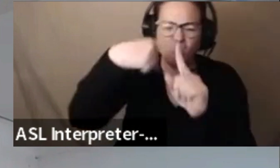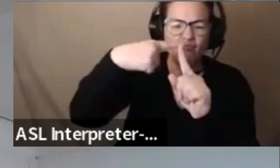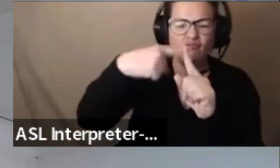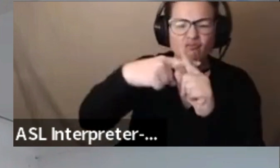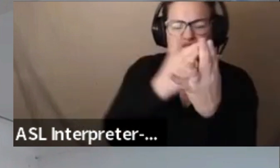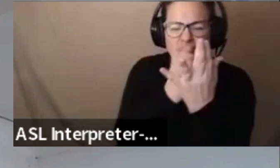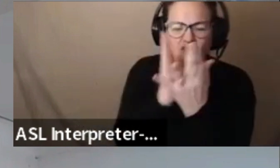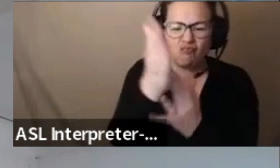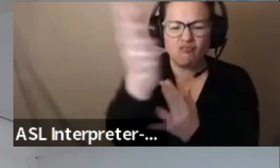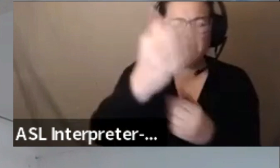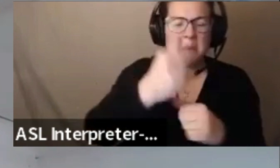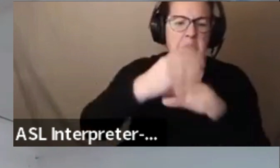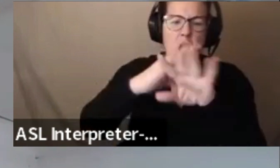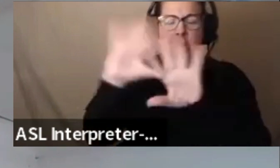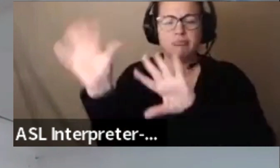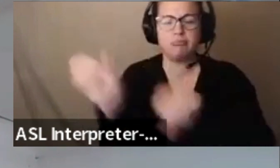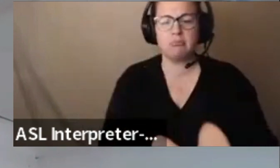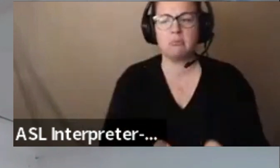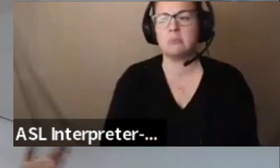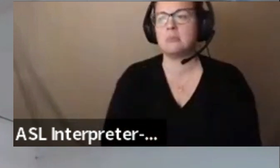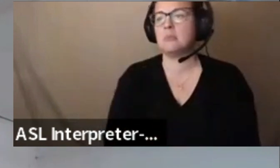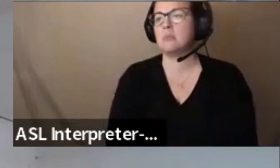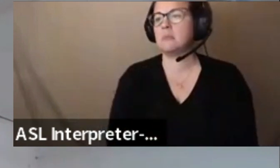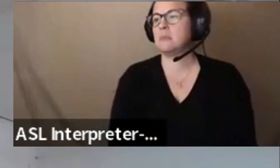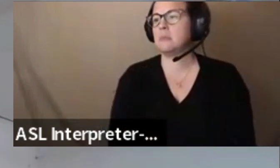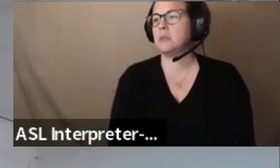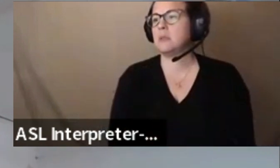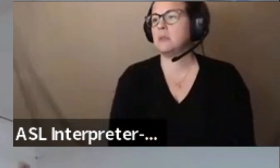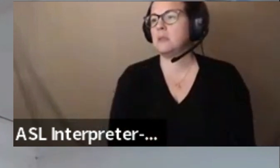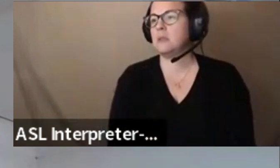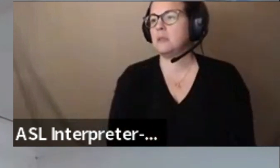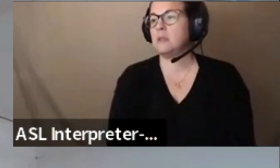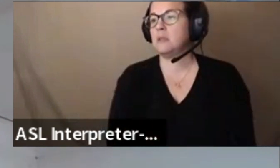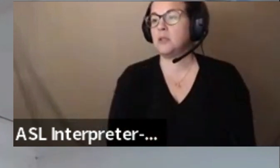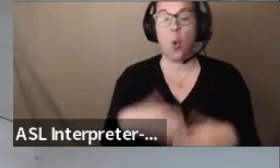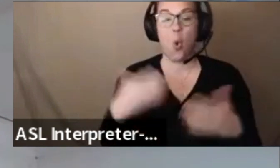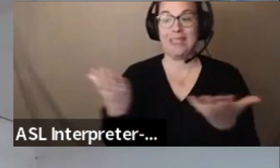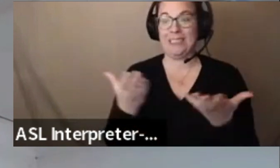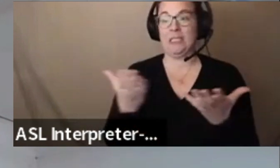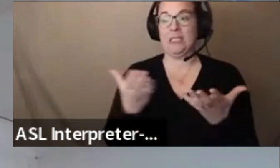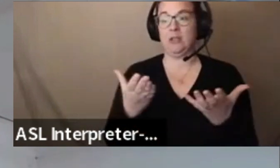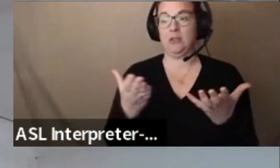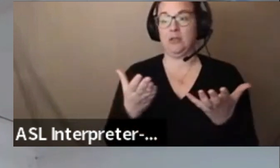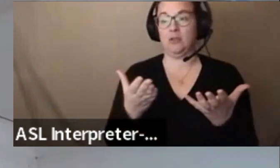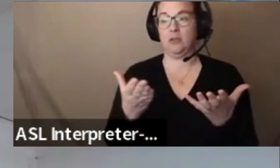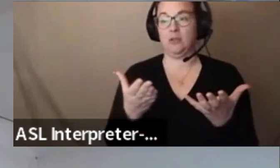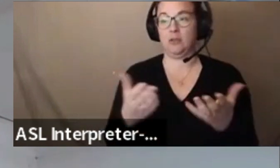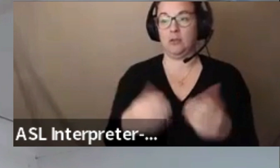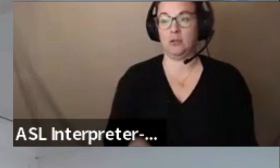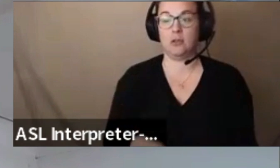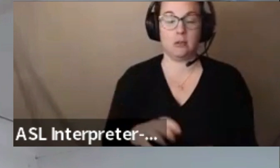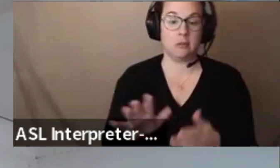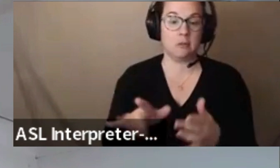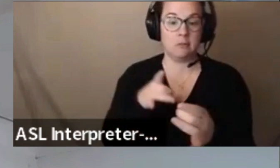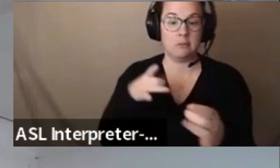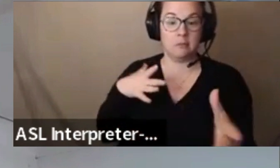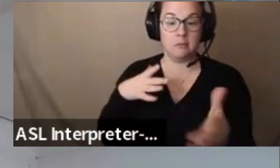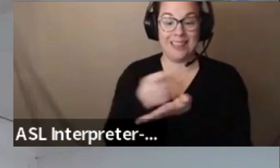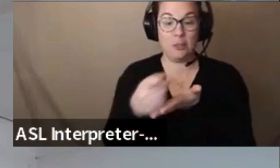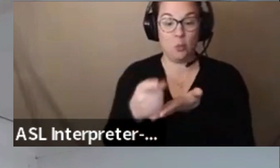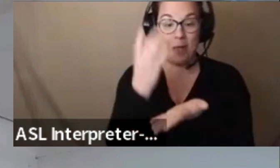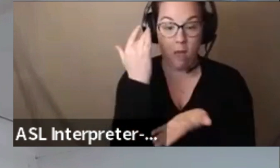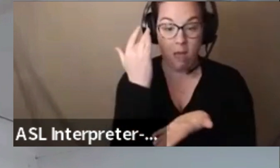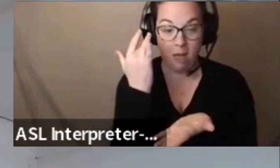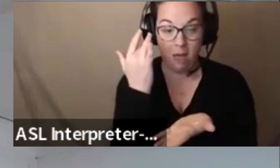walls. And actually, I'm here in Nottingham this week because one of the writers I mentor, whose play